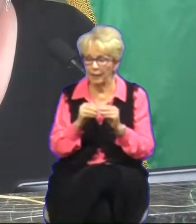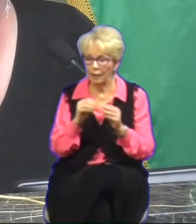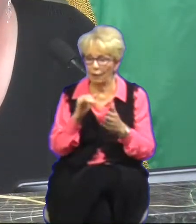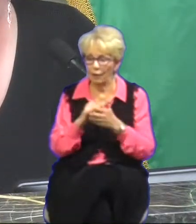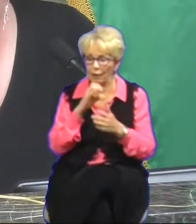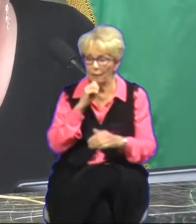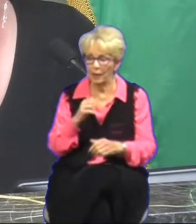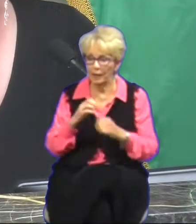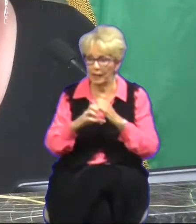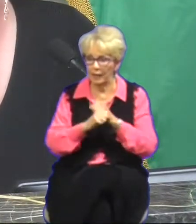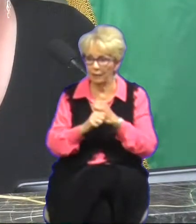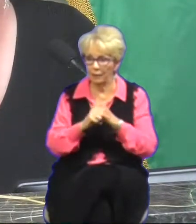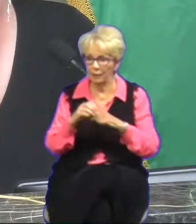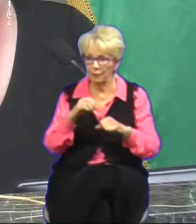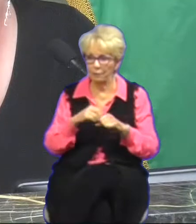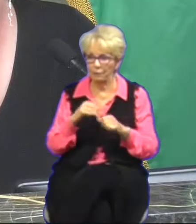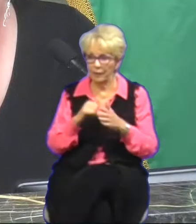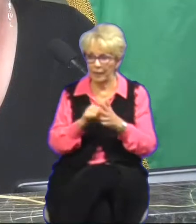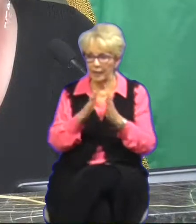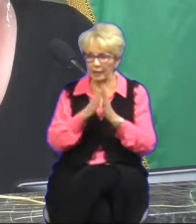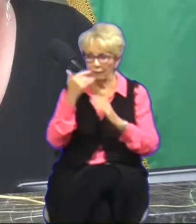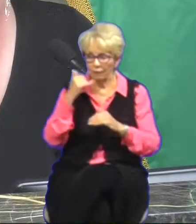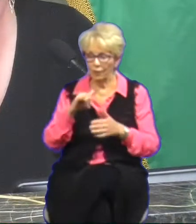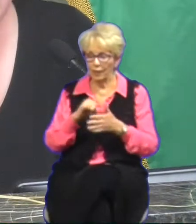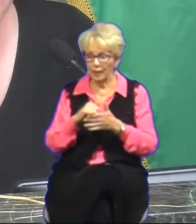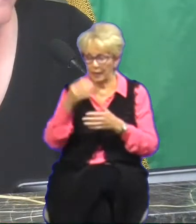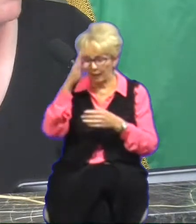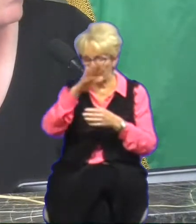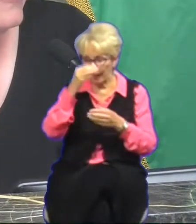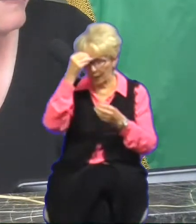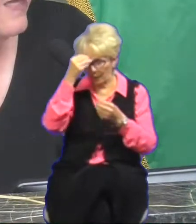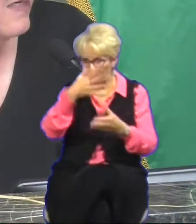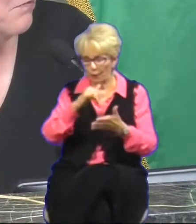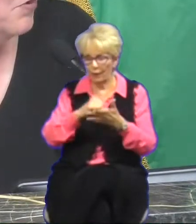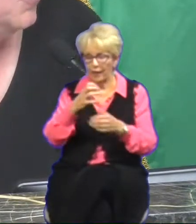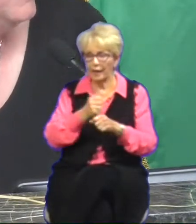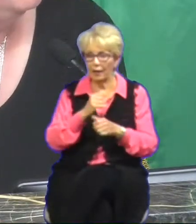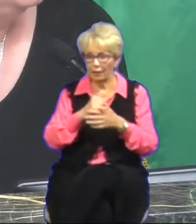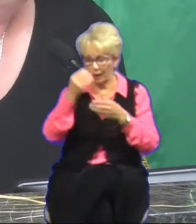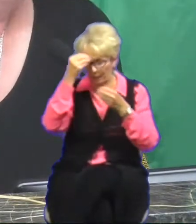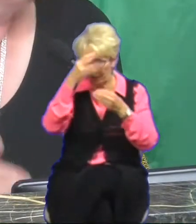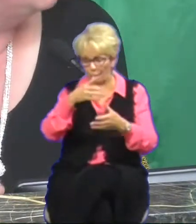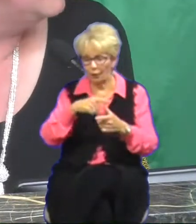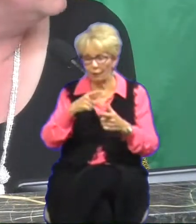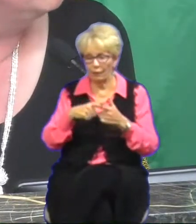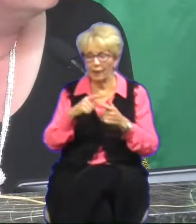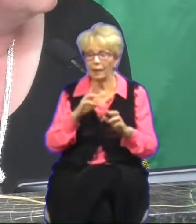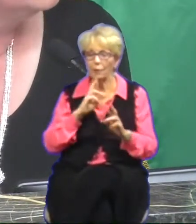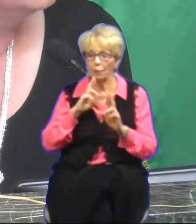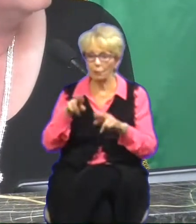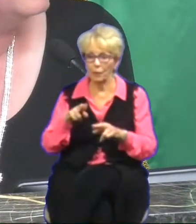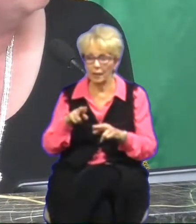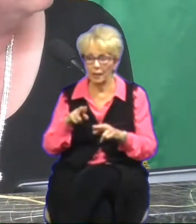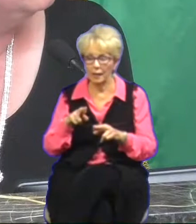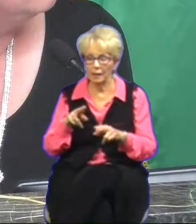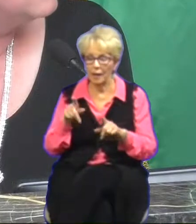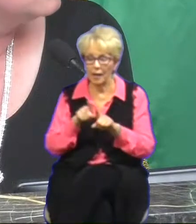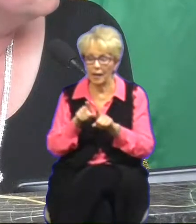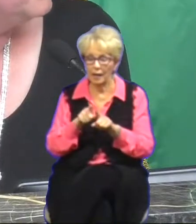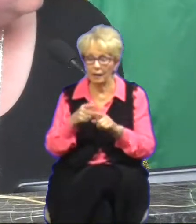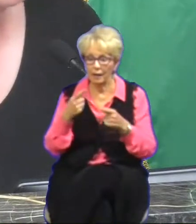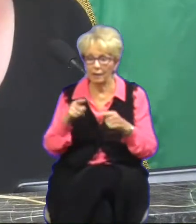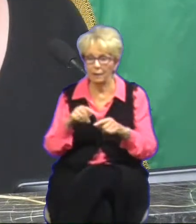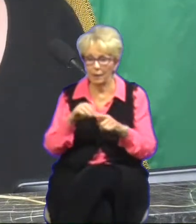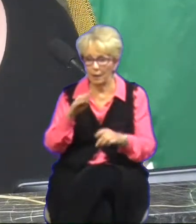will be advertised. We will be asking for input. They will get that input and then respond, much like happened in the